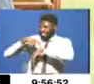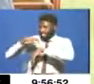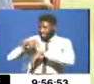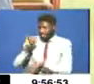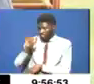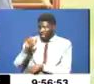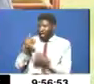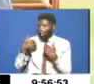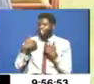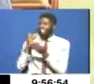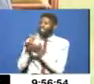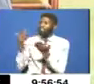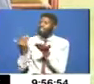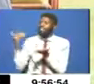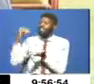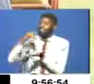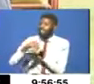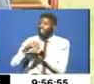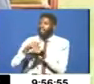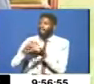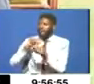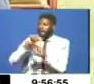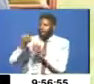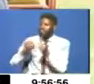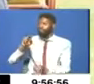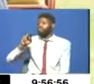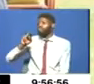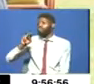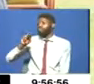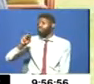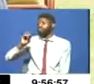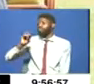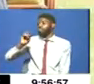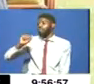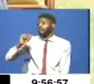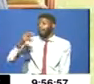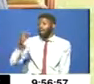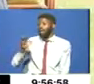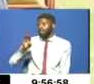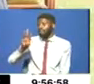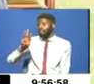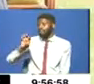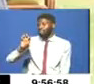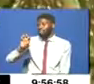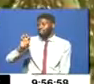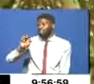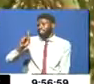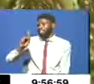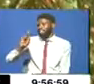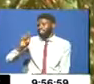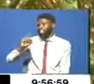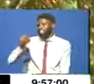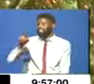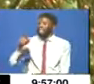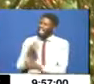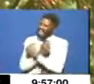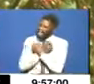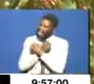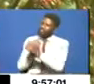something again about Dr. Noah Wekesa. You have such a strong passion for sports,